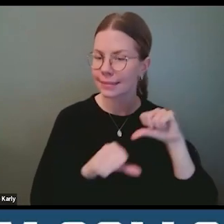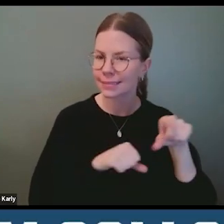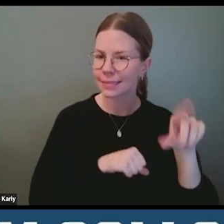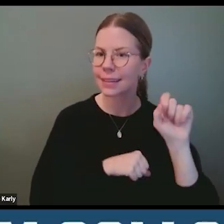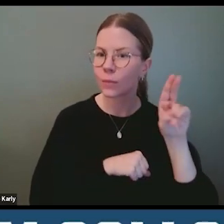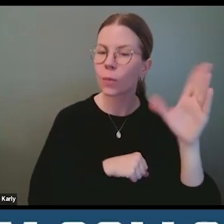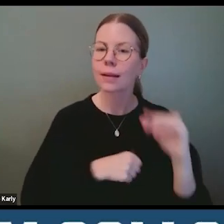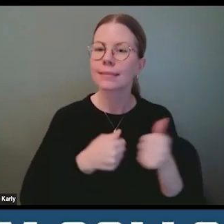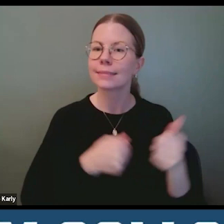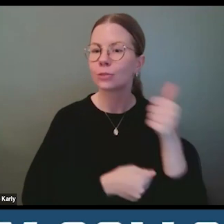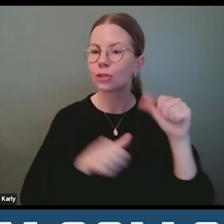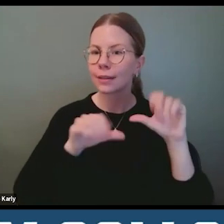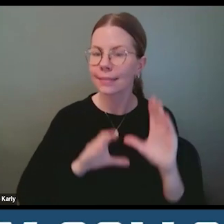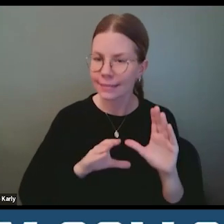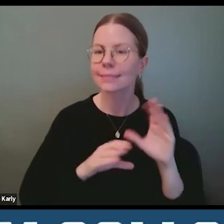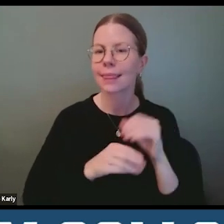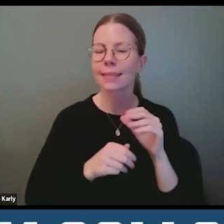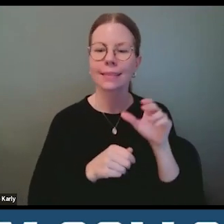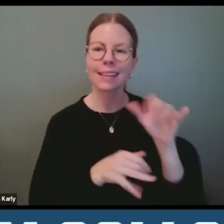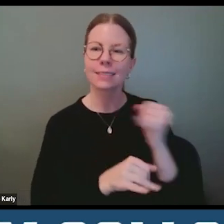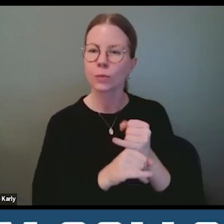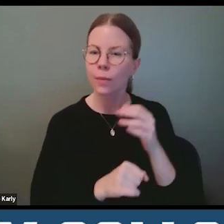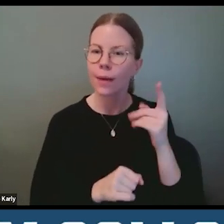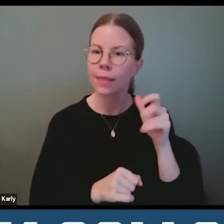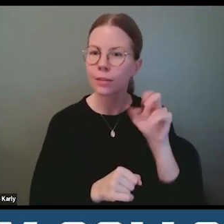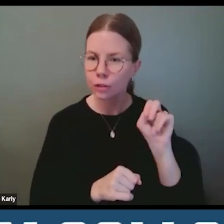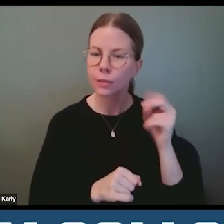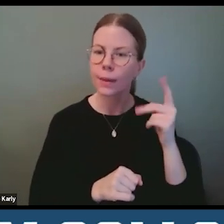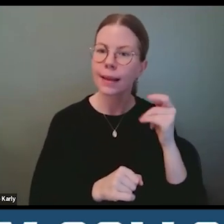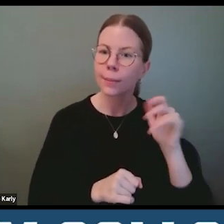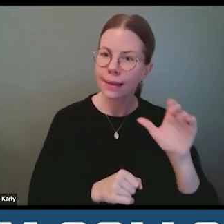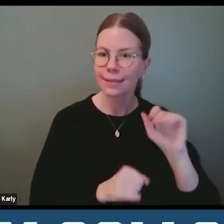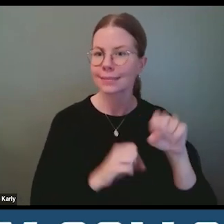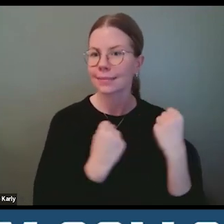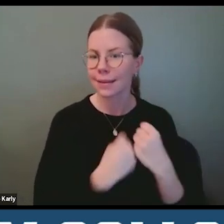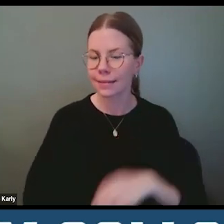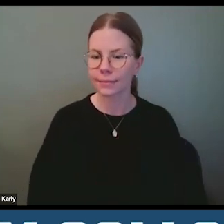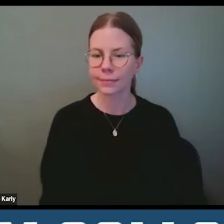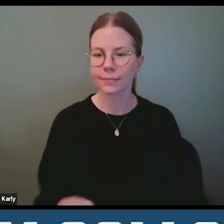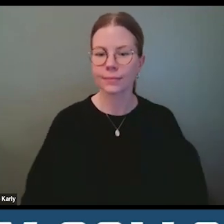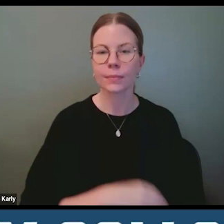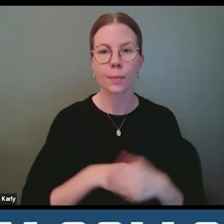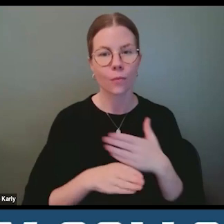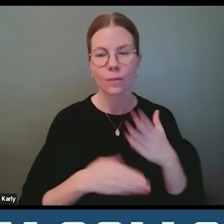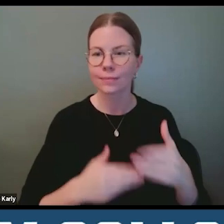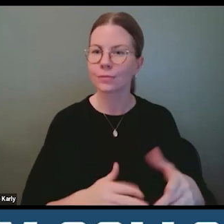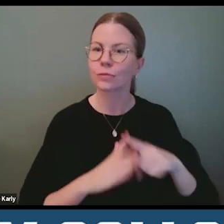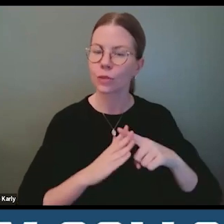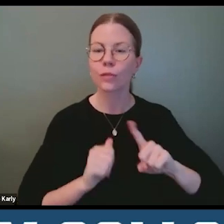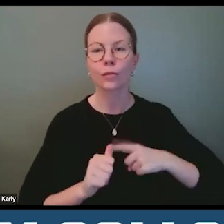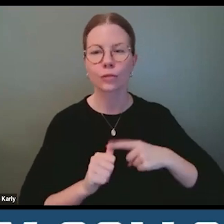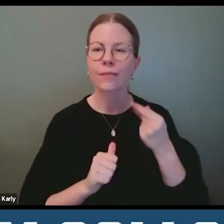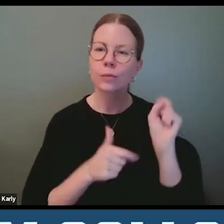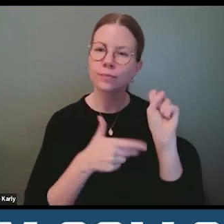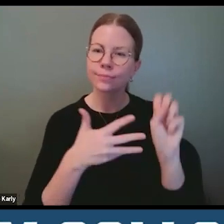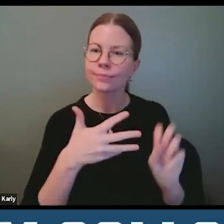Pacific Institute on Pathogens, Pandemics, and Society. And before we get going, I do have a little bit of housekeeping. First of all, we